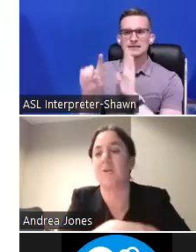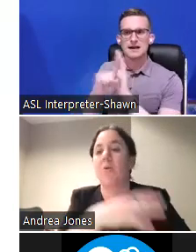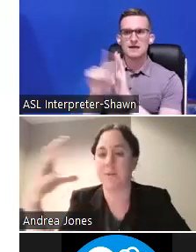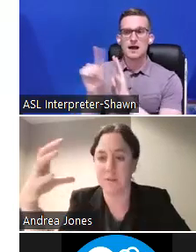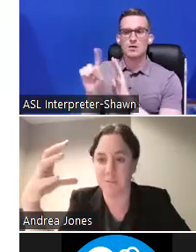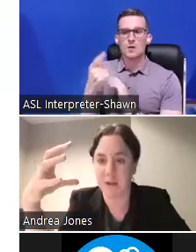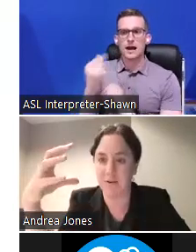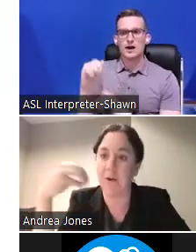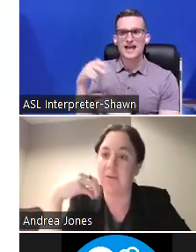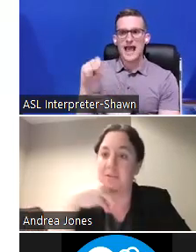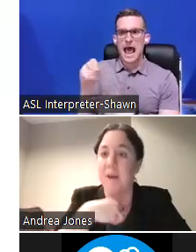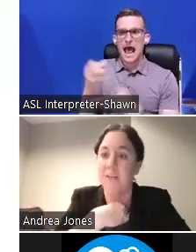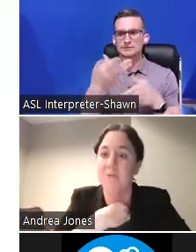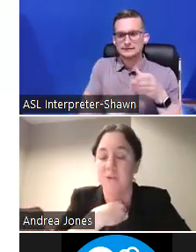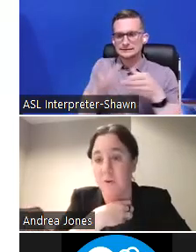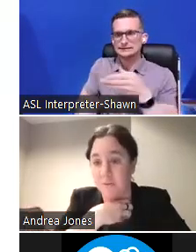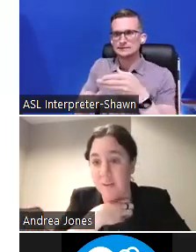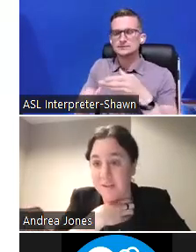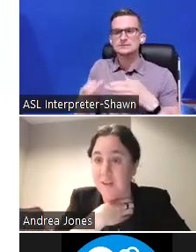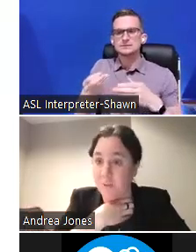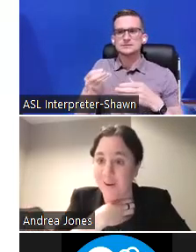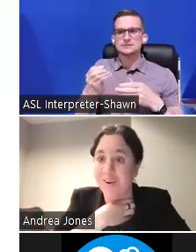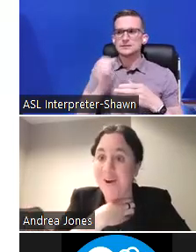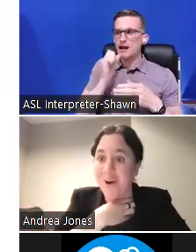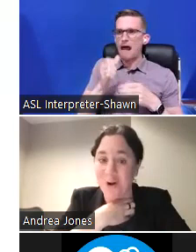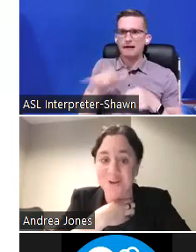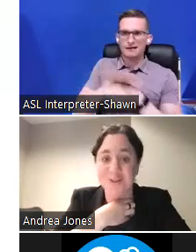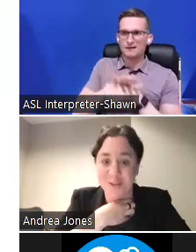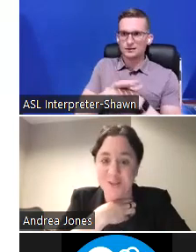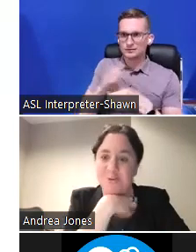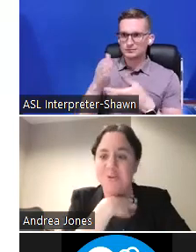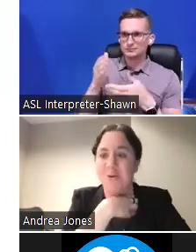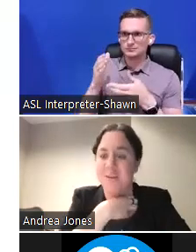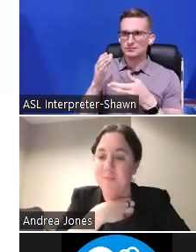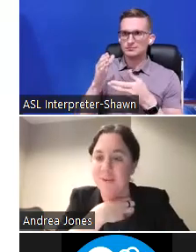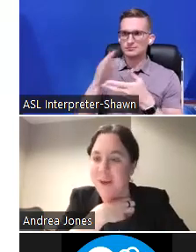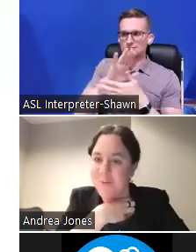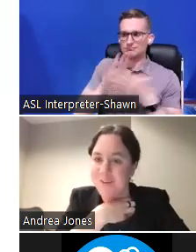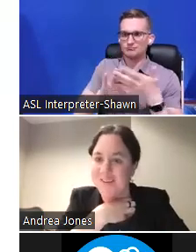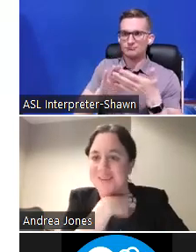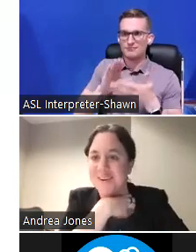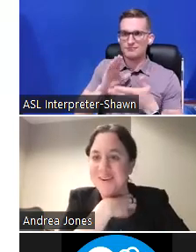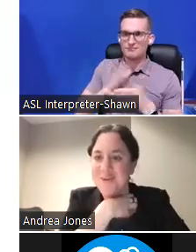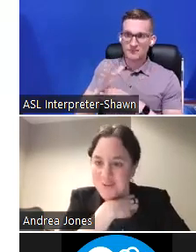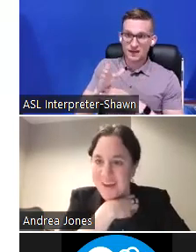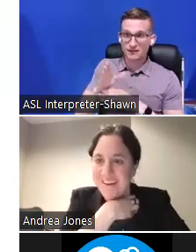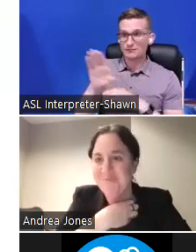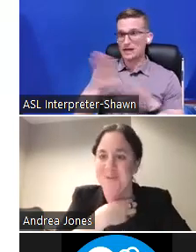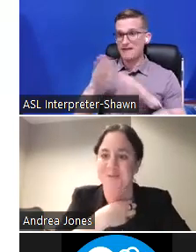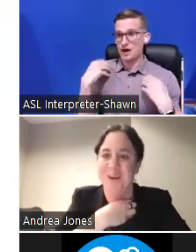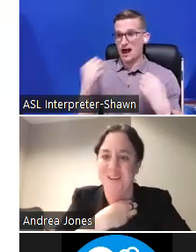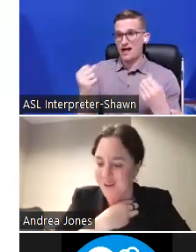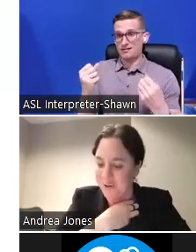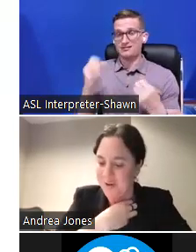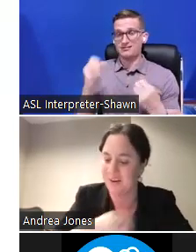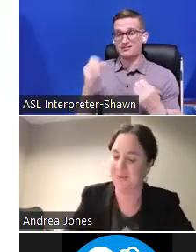metrics across the behavioral health space, which is one of the things that we are called to do. So this bill helps us do that, which